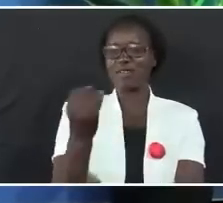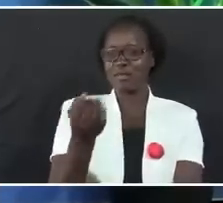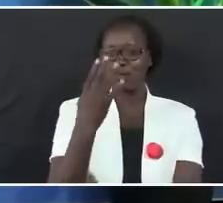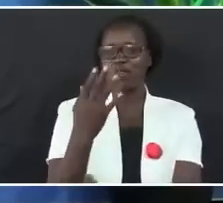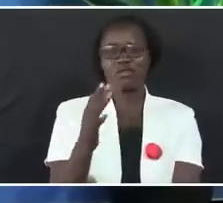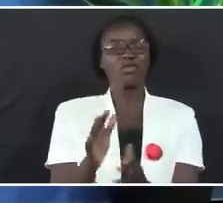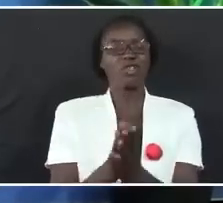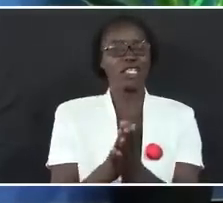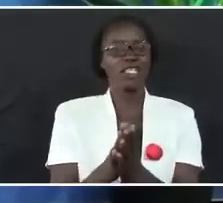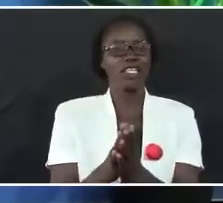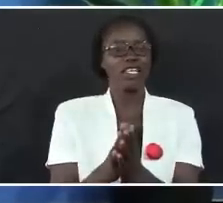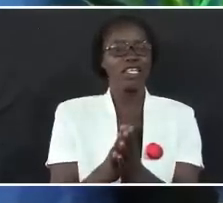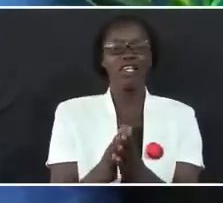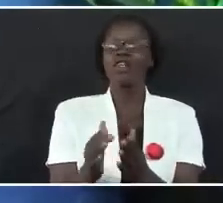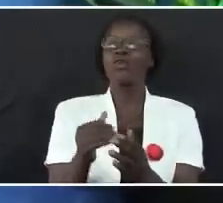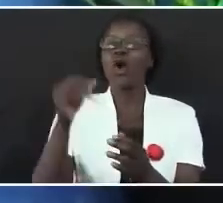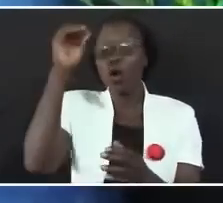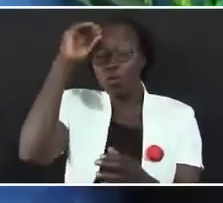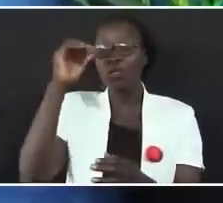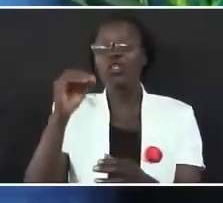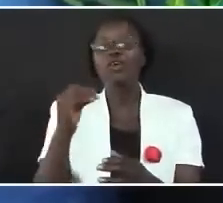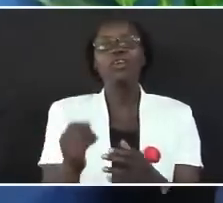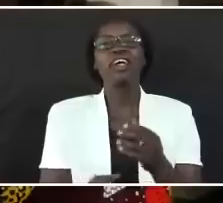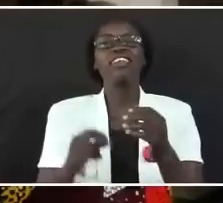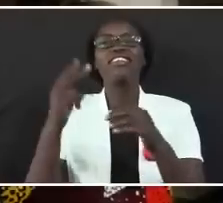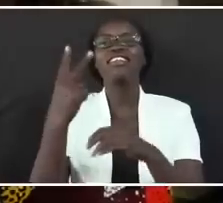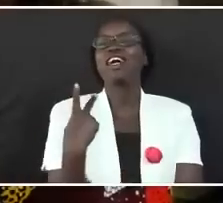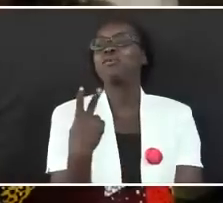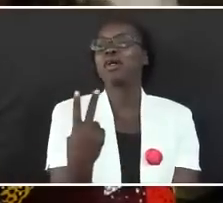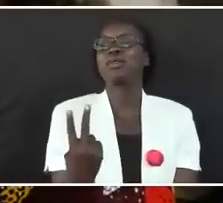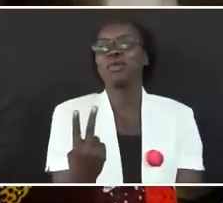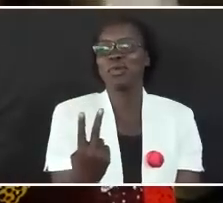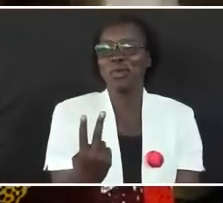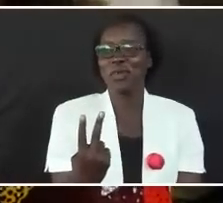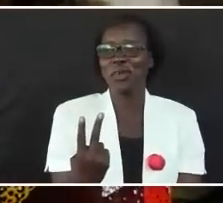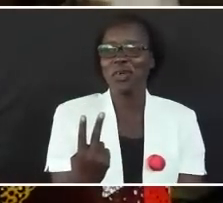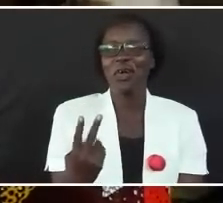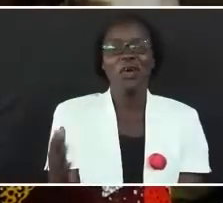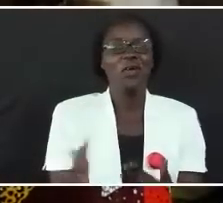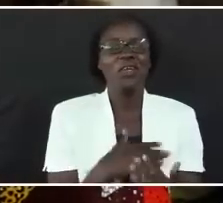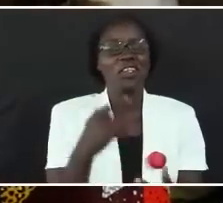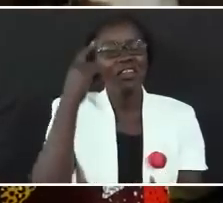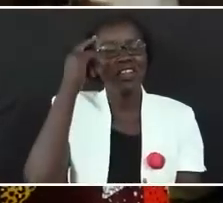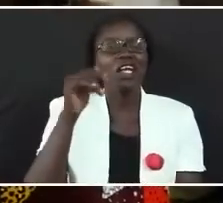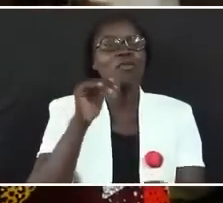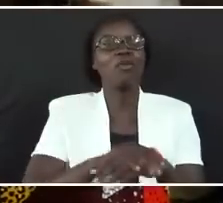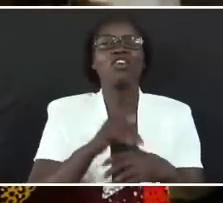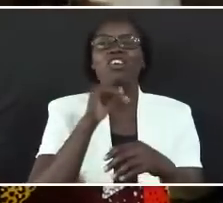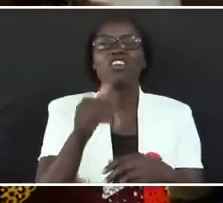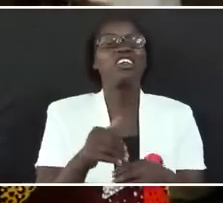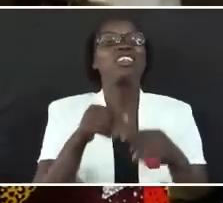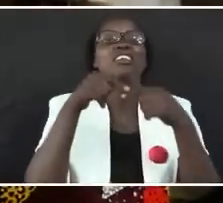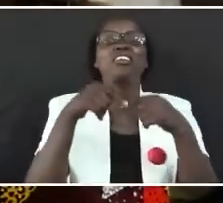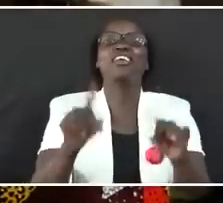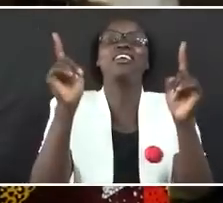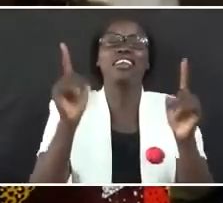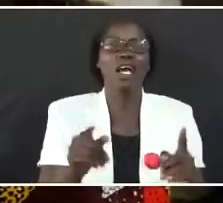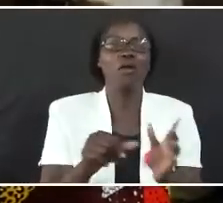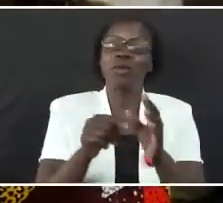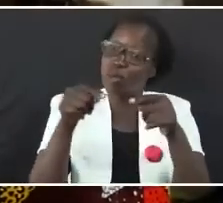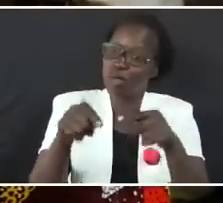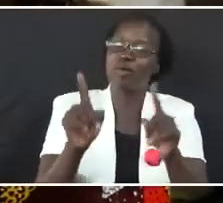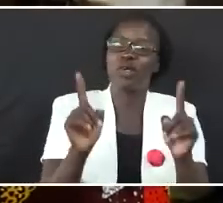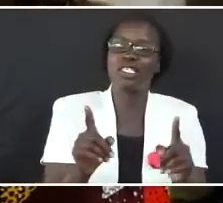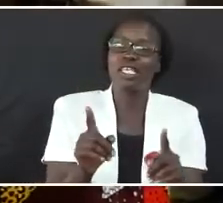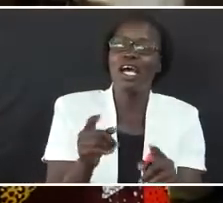Your opinion is second. I don't care. Whether you think I'm looking good or not, it's up to you. The problem is